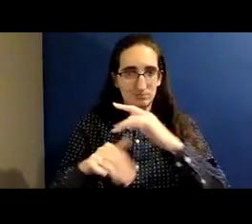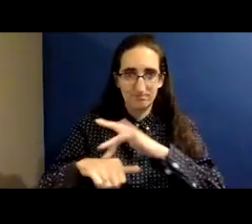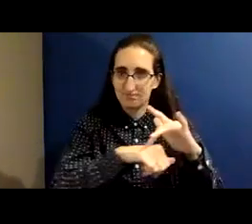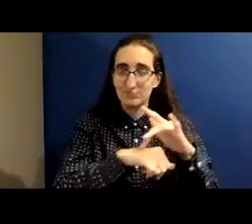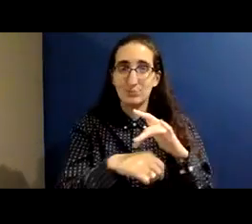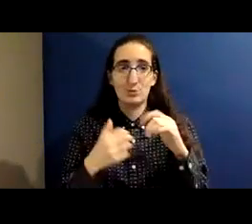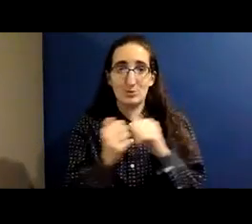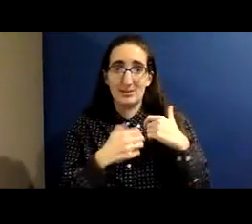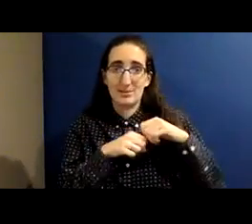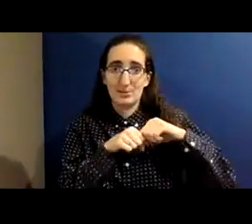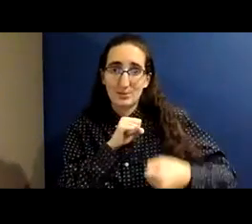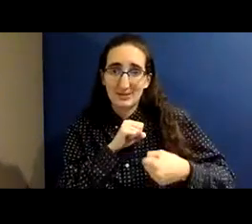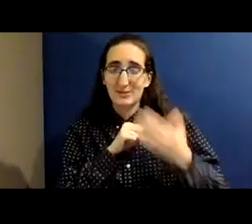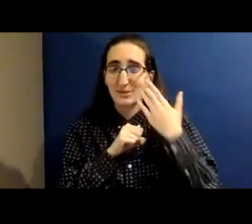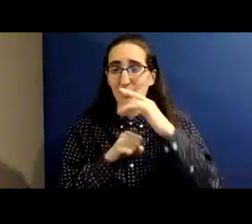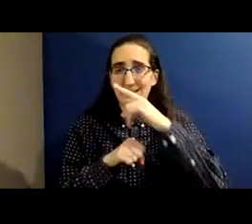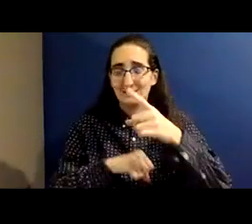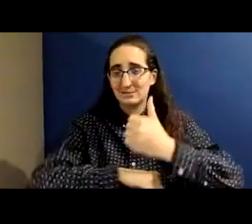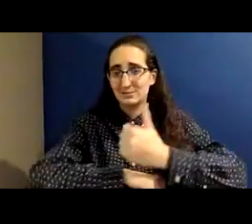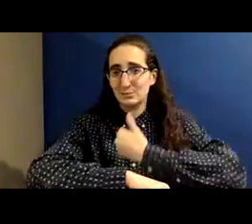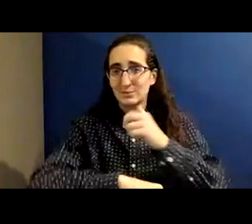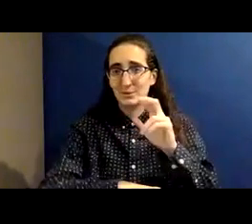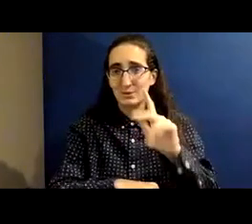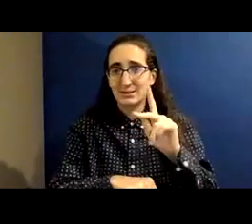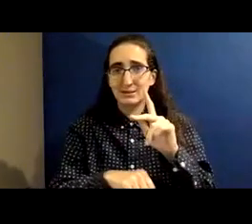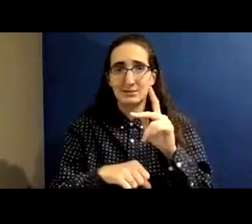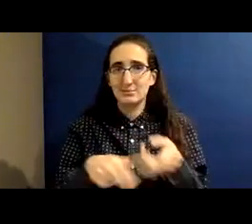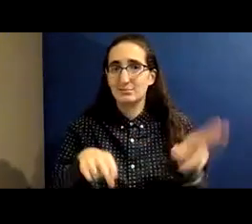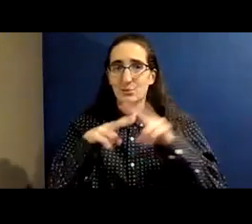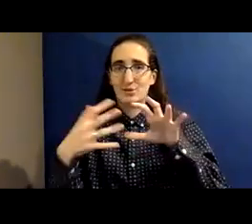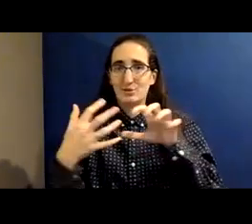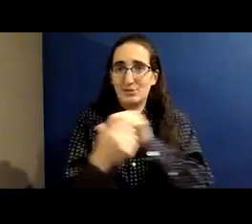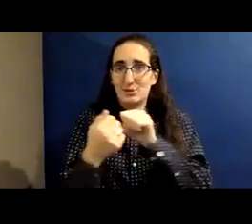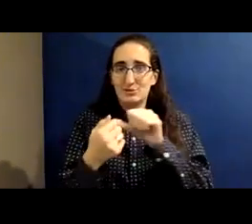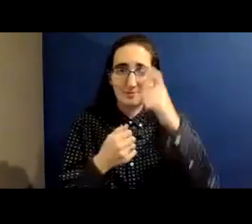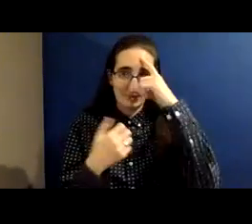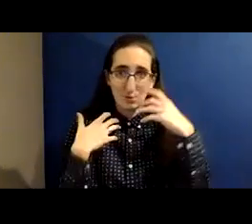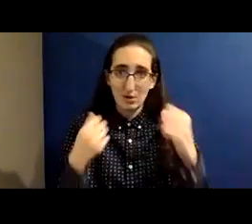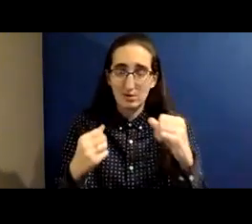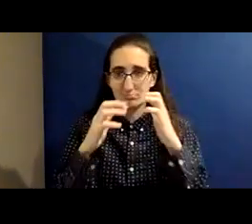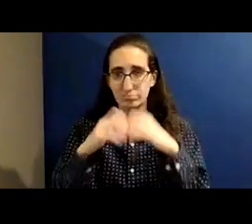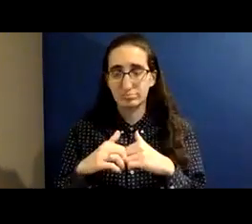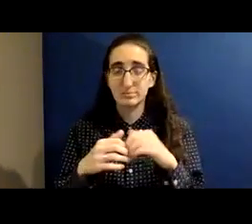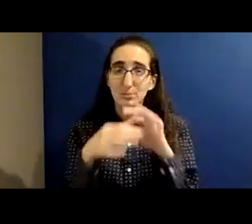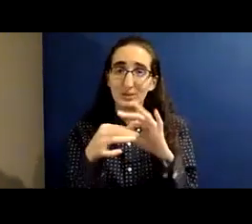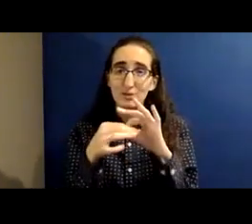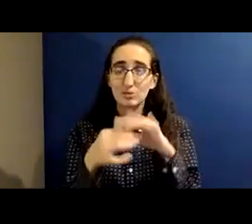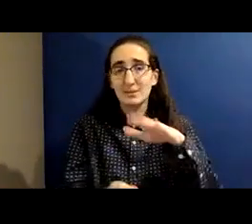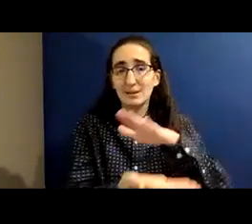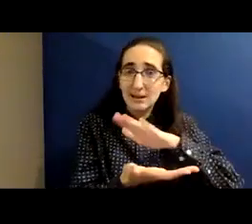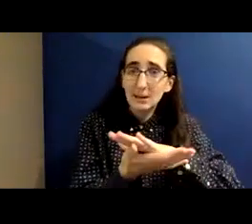we know that kids are at risk of greater disruption to their mental health, their relationships, their